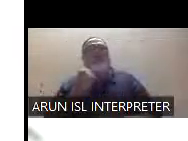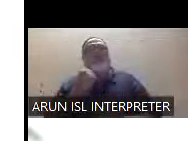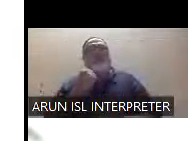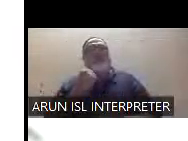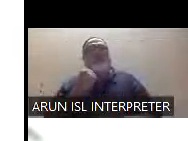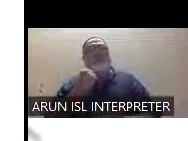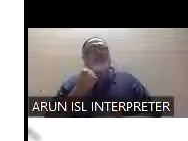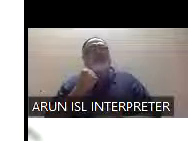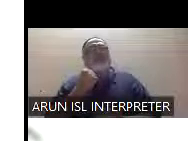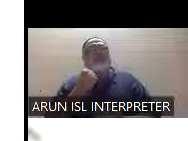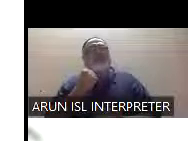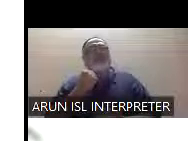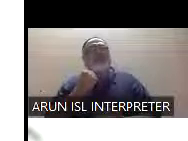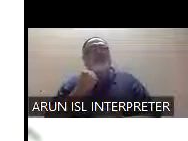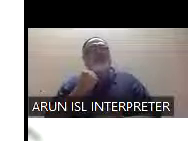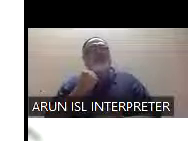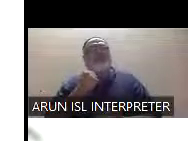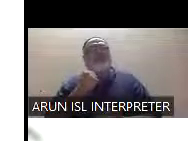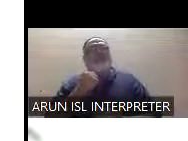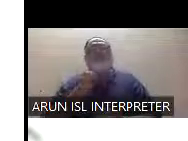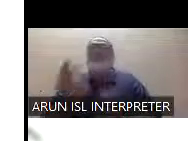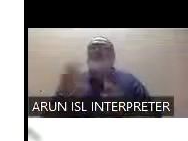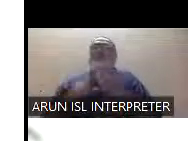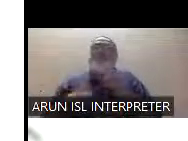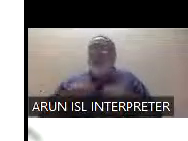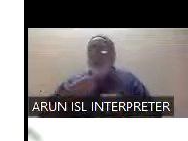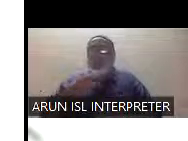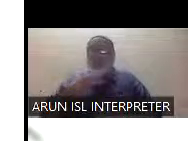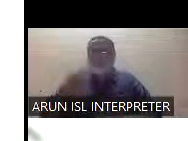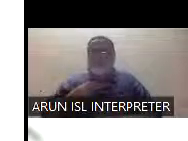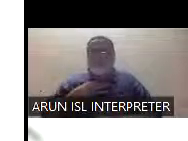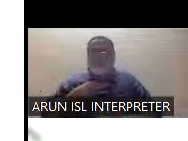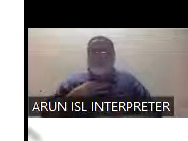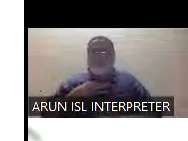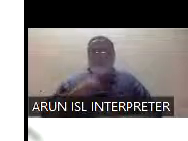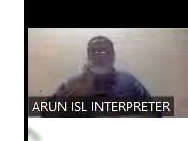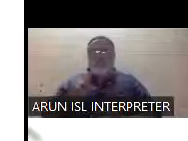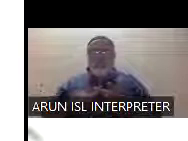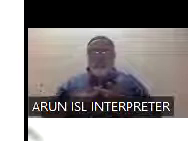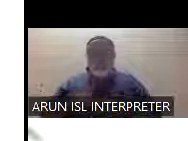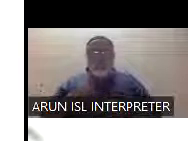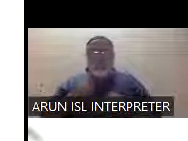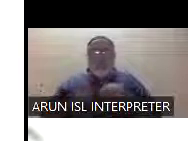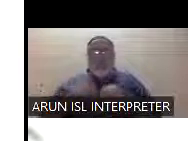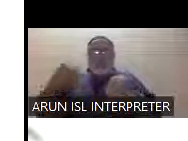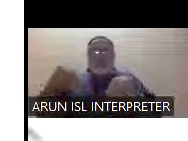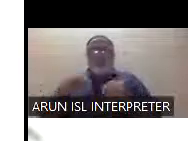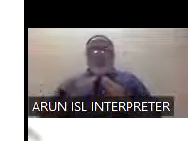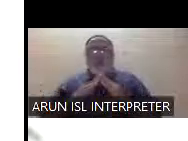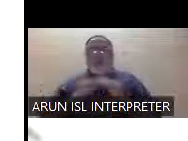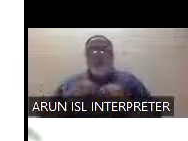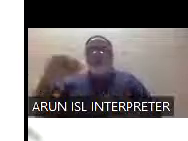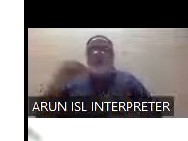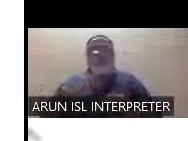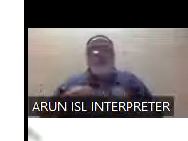Let's ask this question to ourselves. If today you or I are not able to go out of our home, do our own things ourselves,